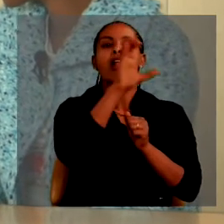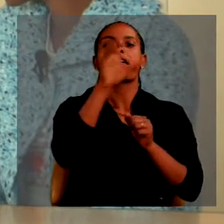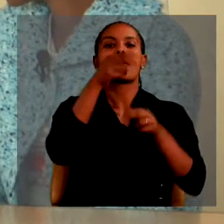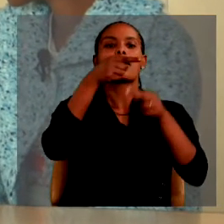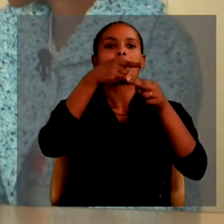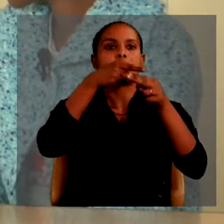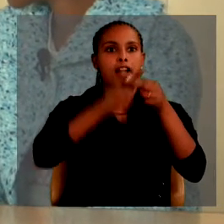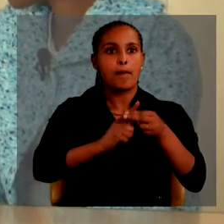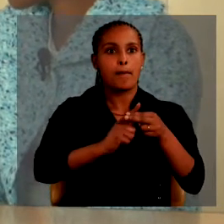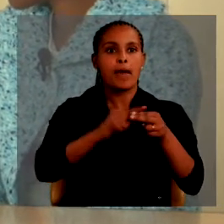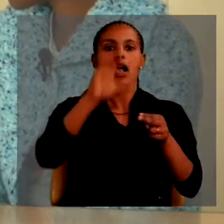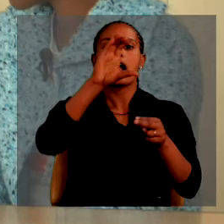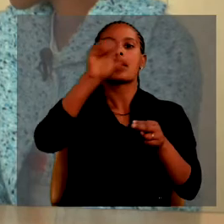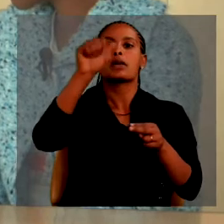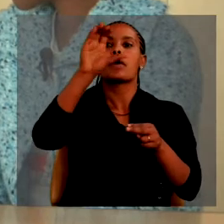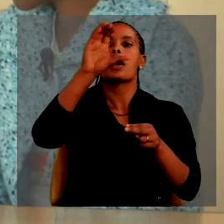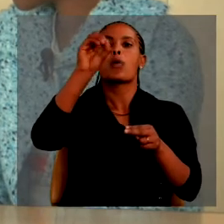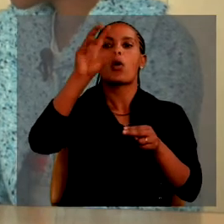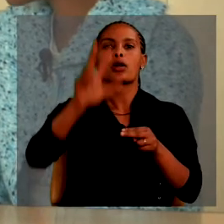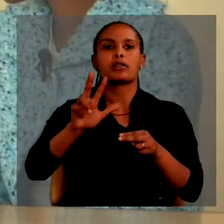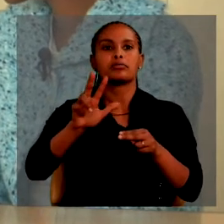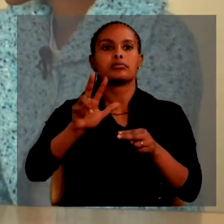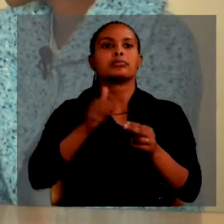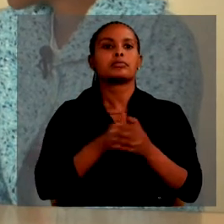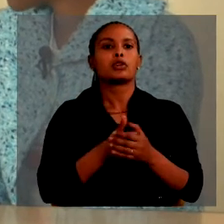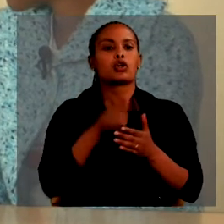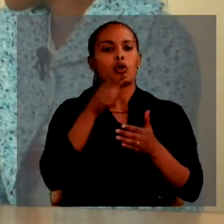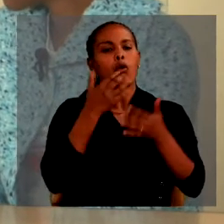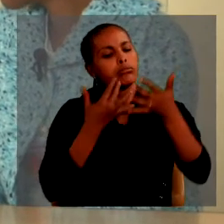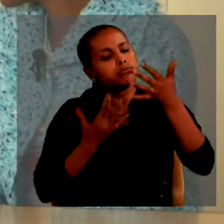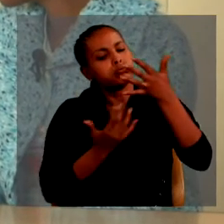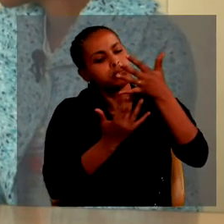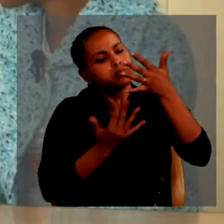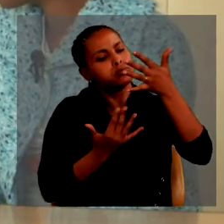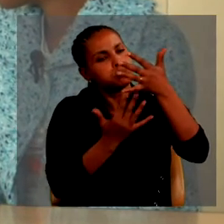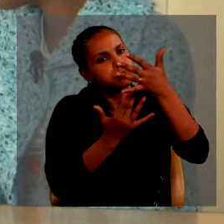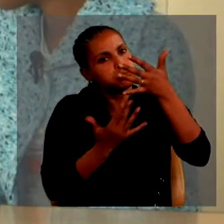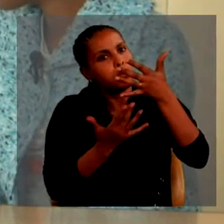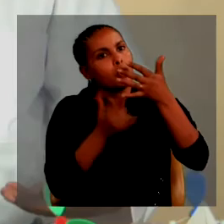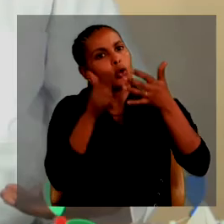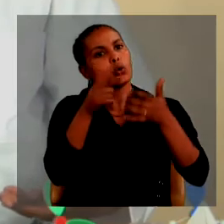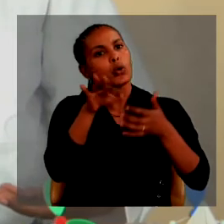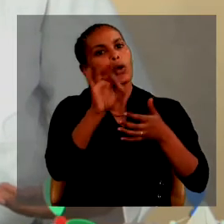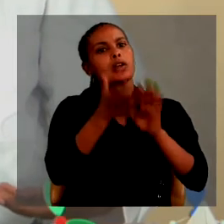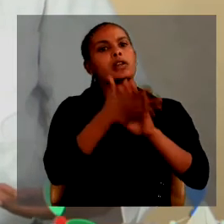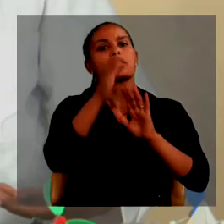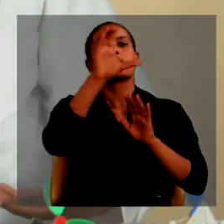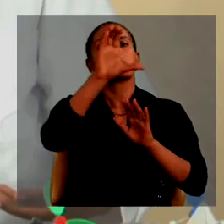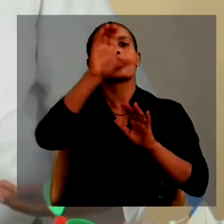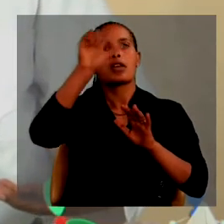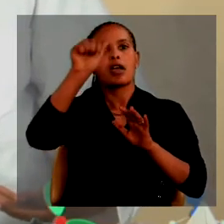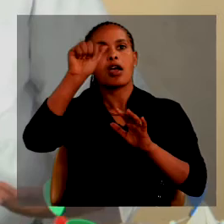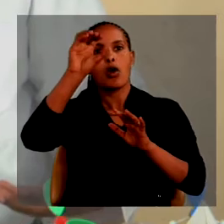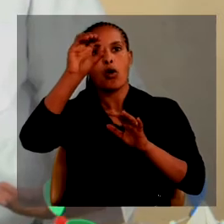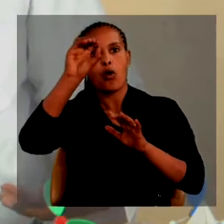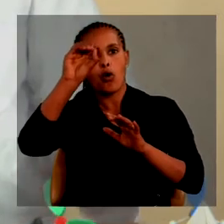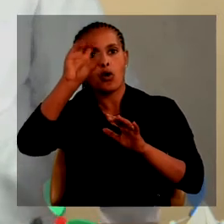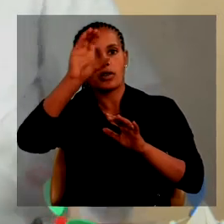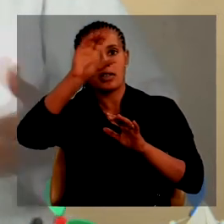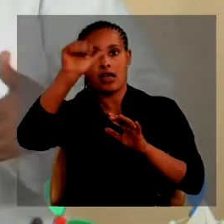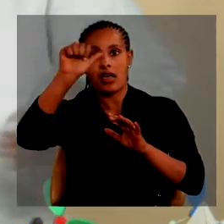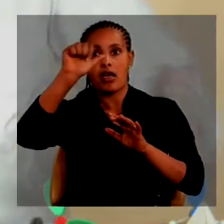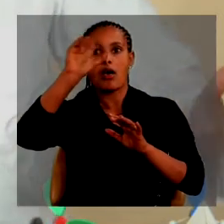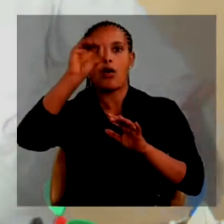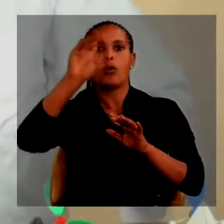grams of calcium carbonate is 1 mole. You heat it, you get CaO and plus